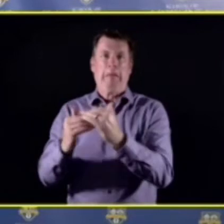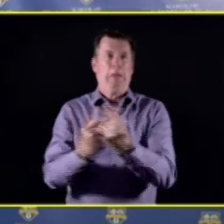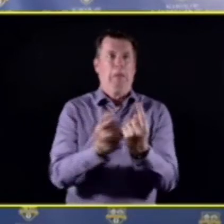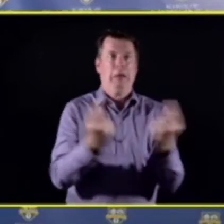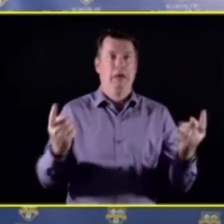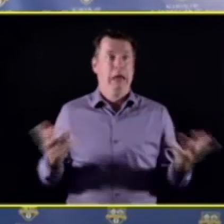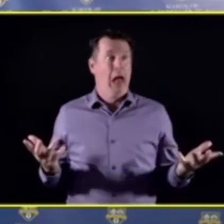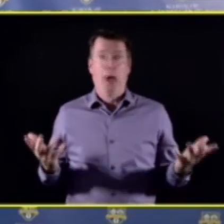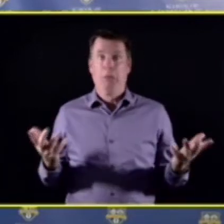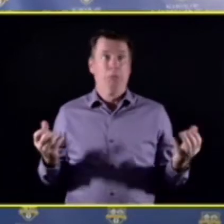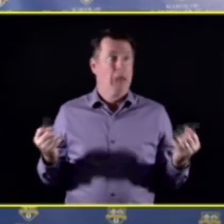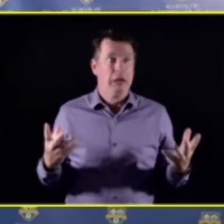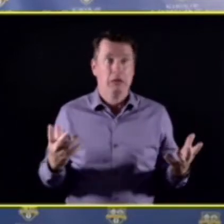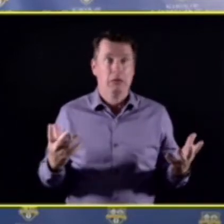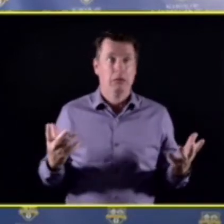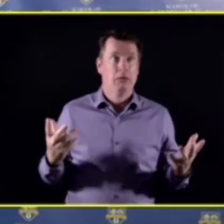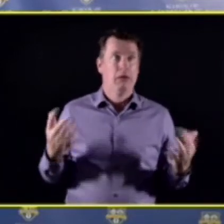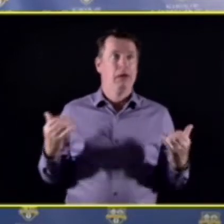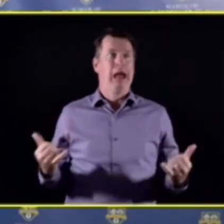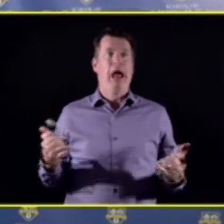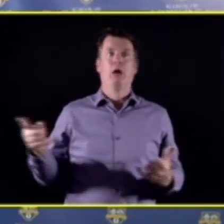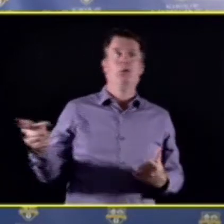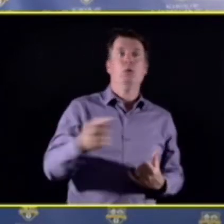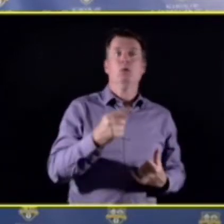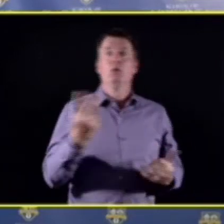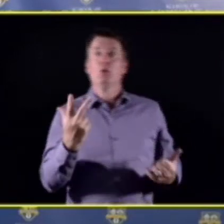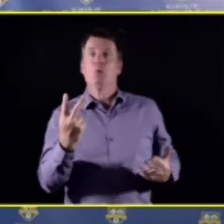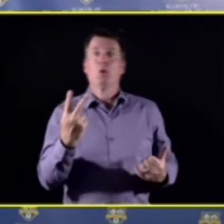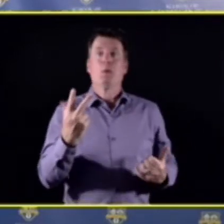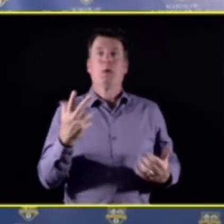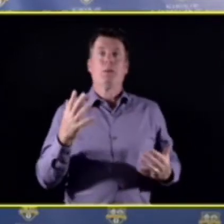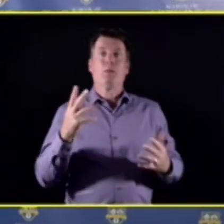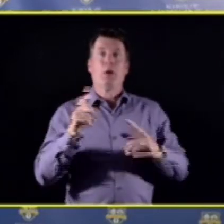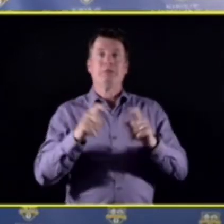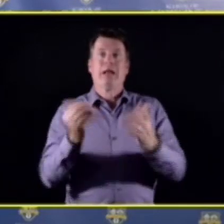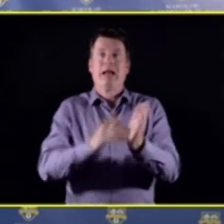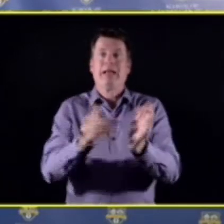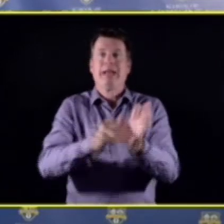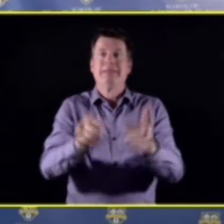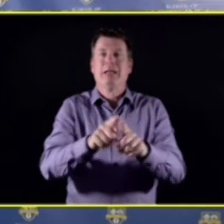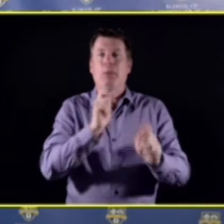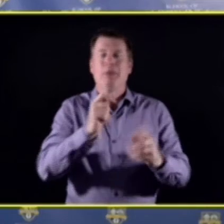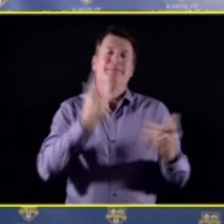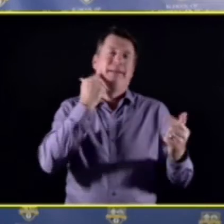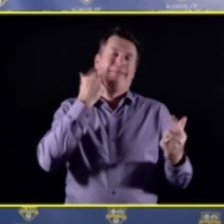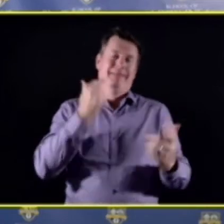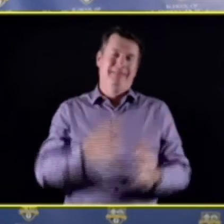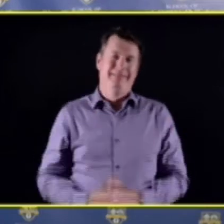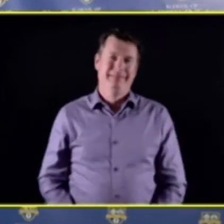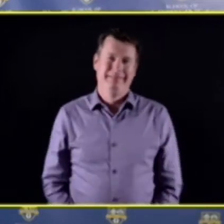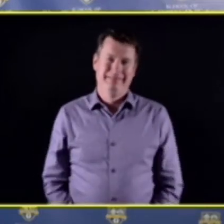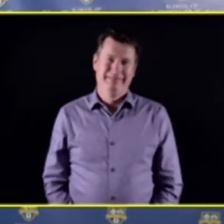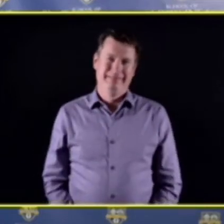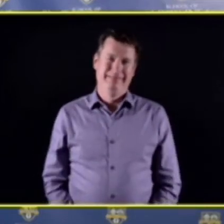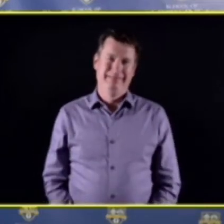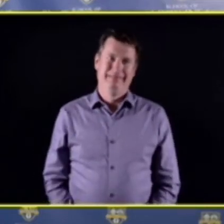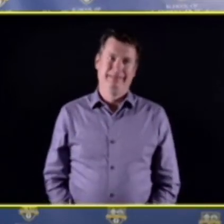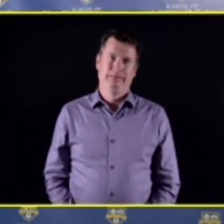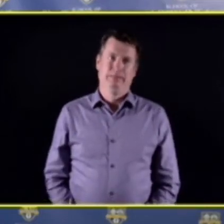get everything you're interested in answered. Right, I appreciate it. Mr. Barish, I wonder if you